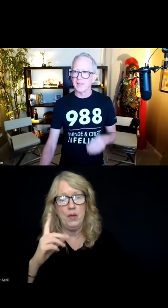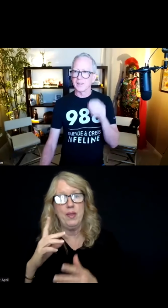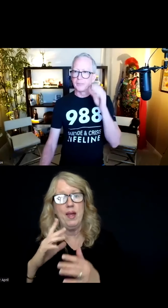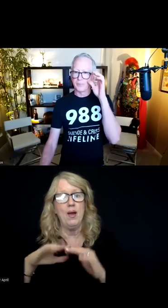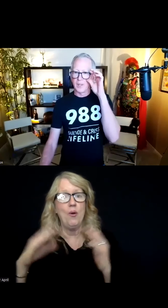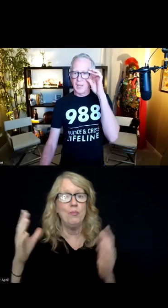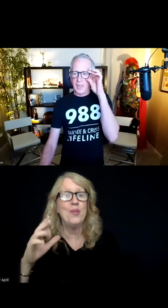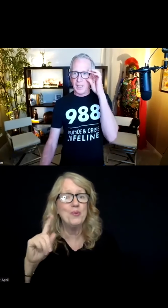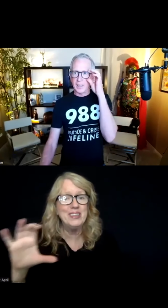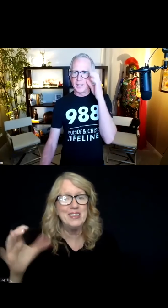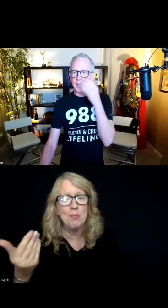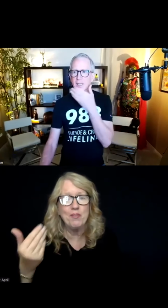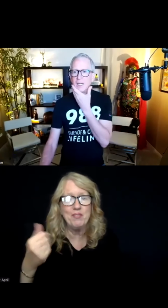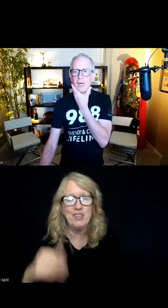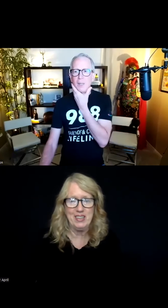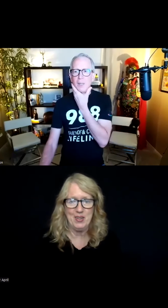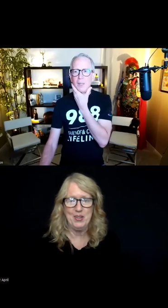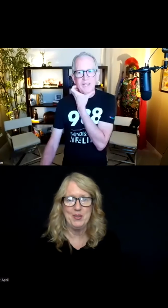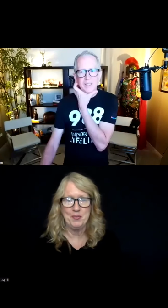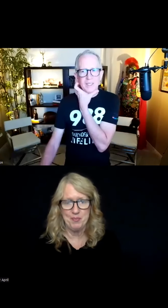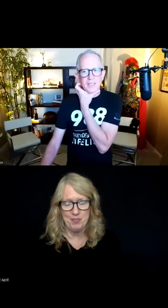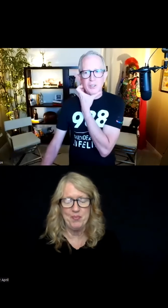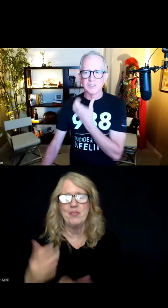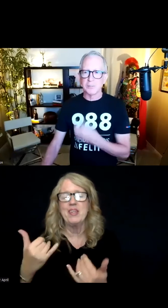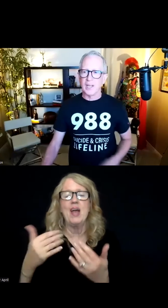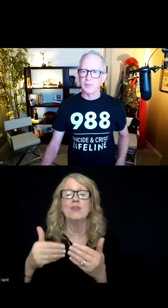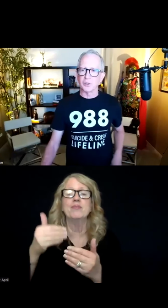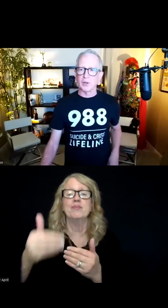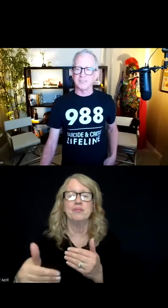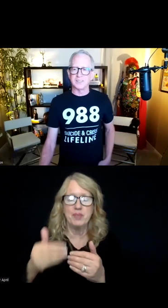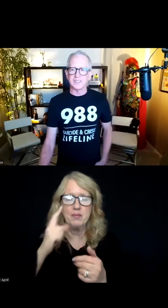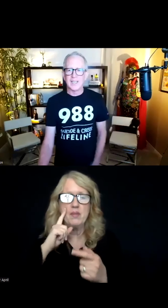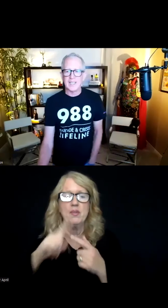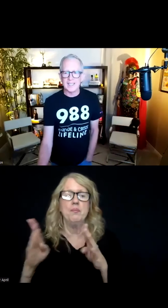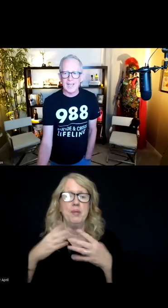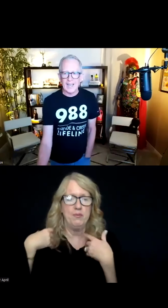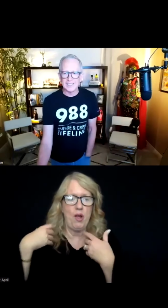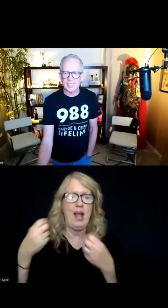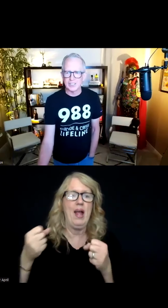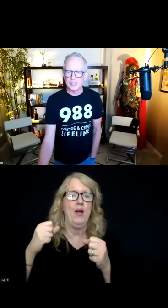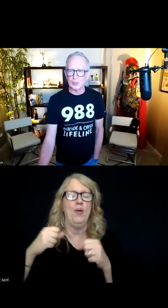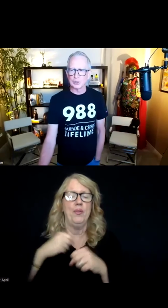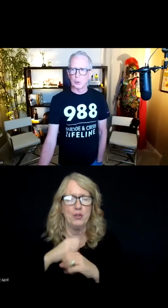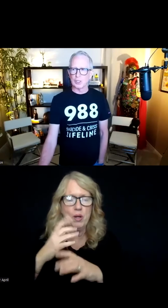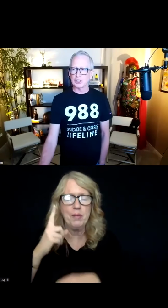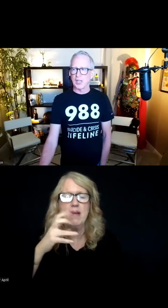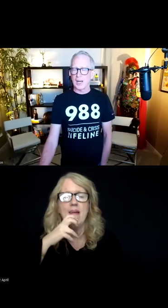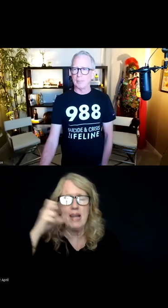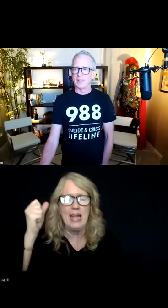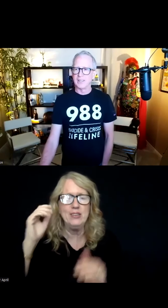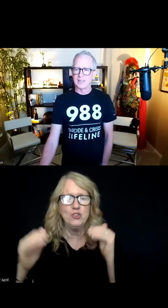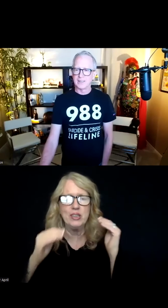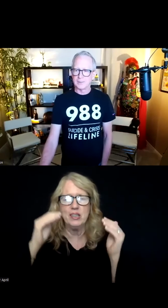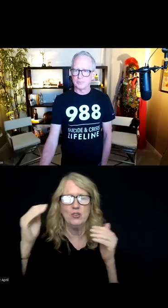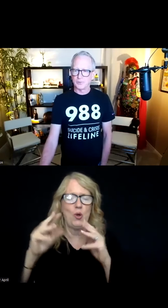15th. And upcoming event, addressing behavioral health crisis in aging adults